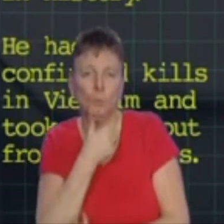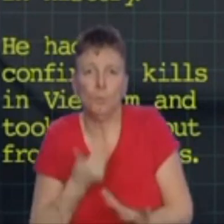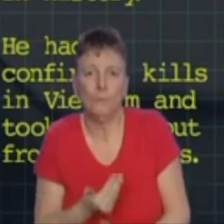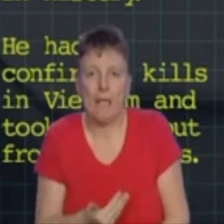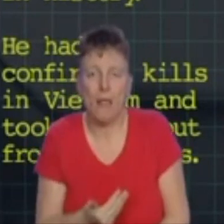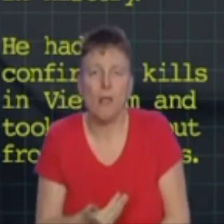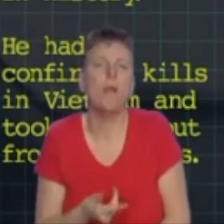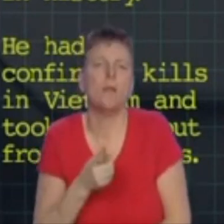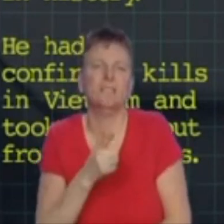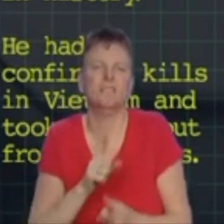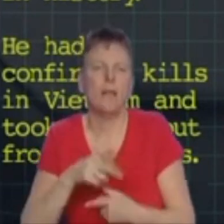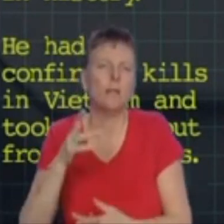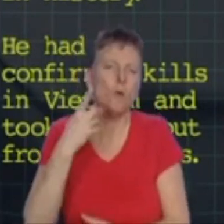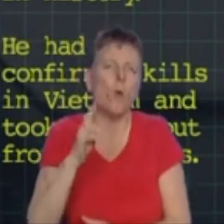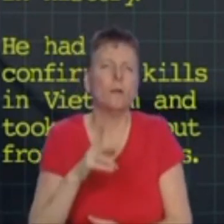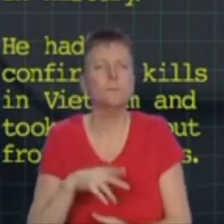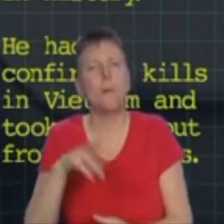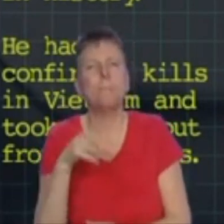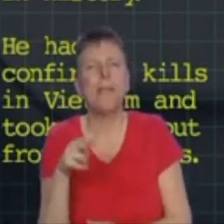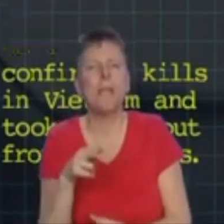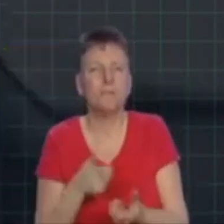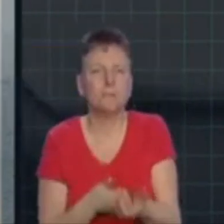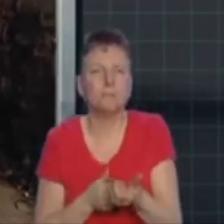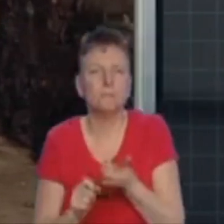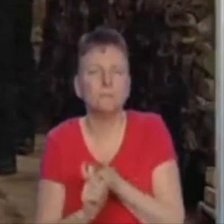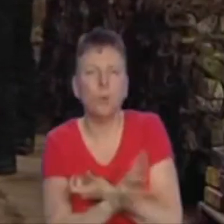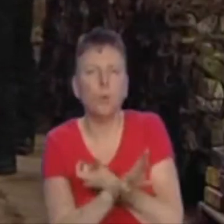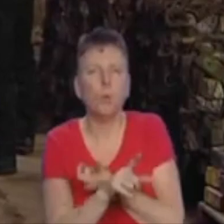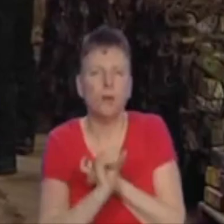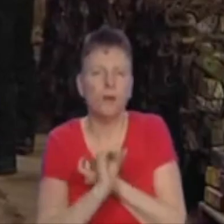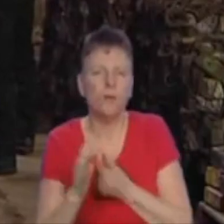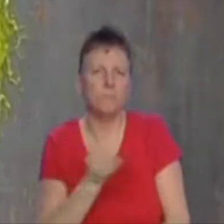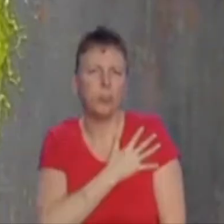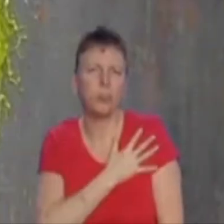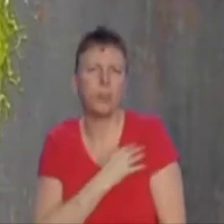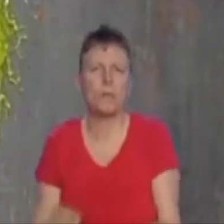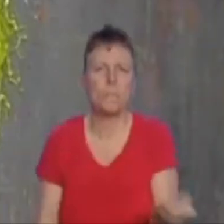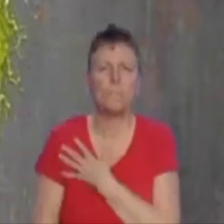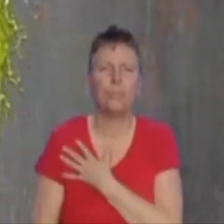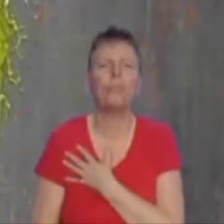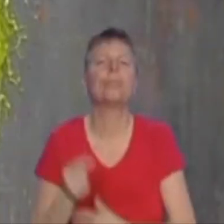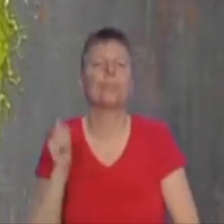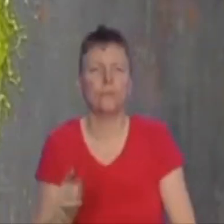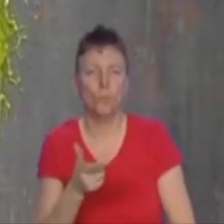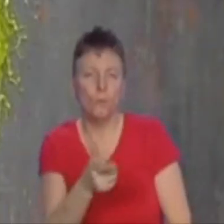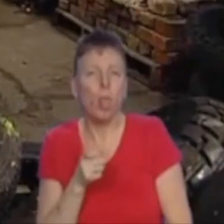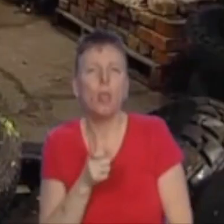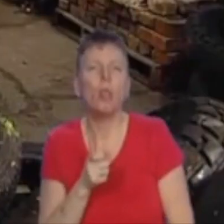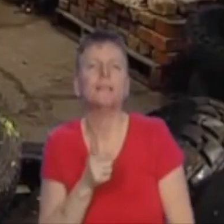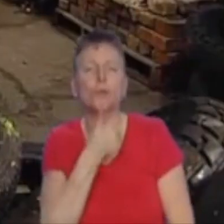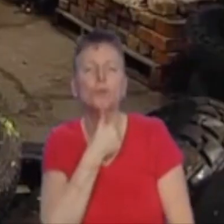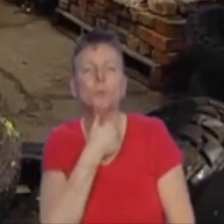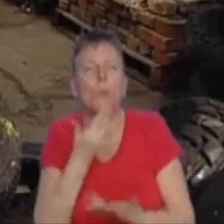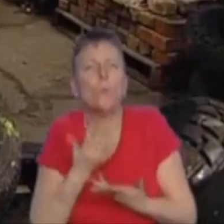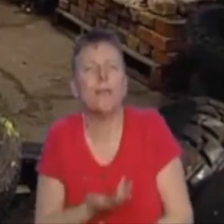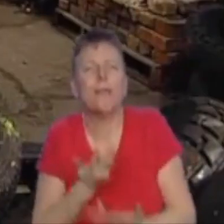Simple action, you should be able to get used to them quite quickly. Bring the slide fully back, fully forward, pull the trigger. If you'd like to get used to the weight